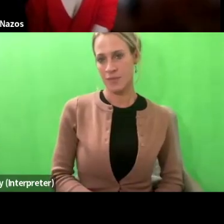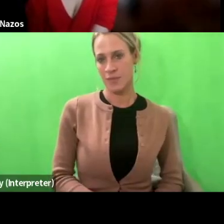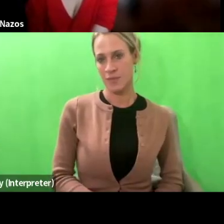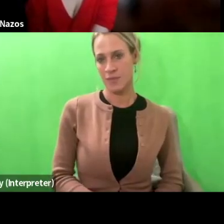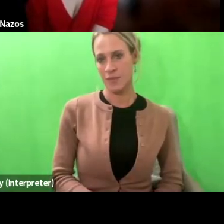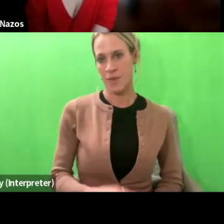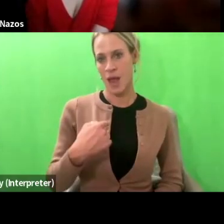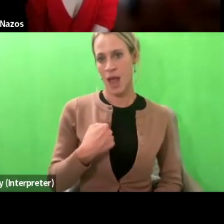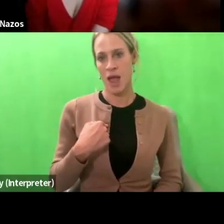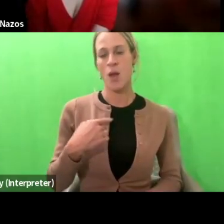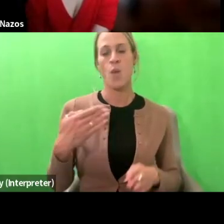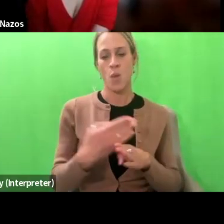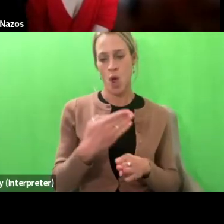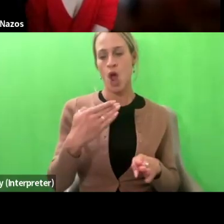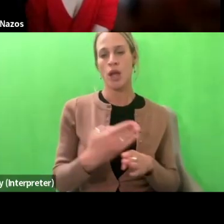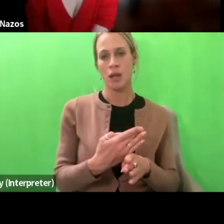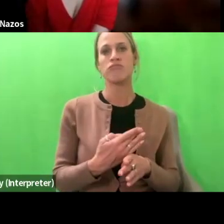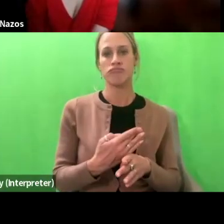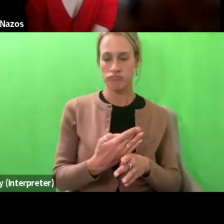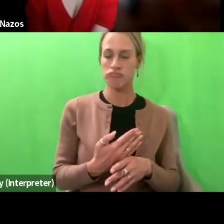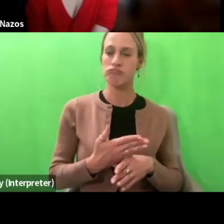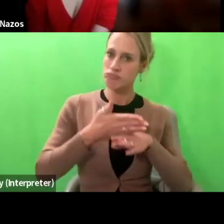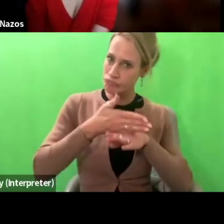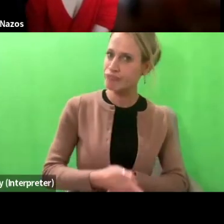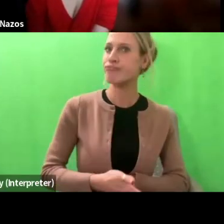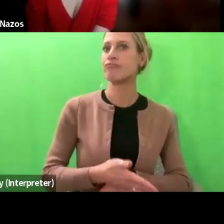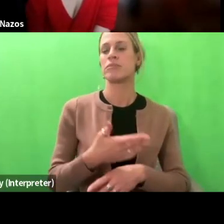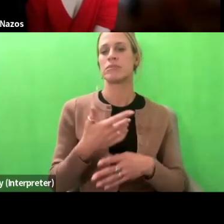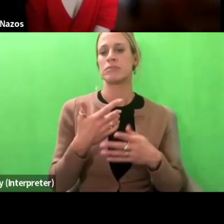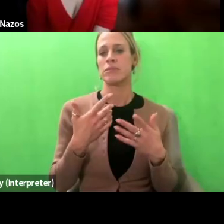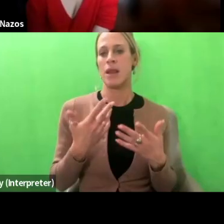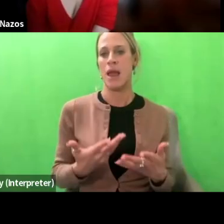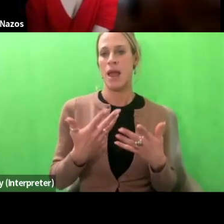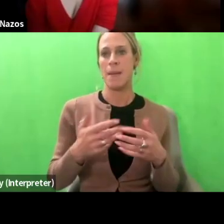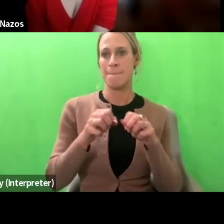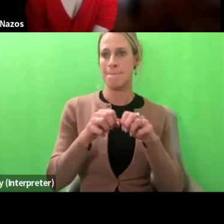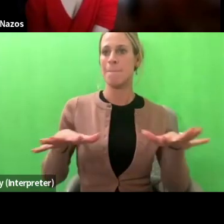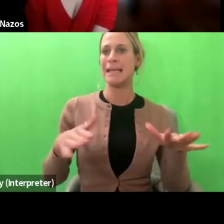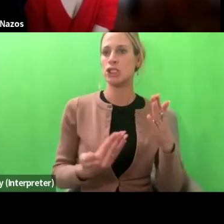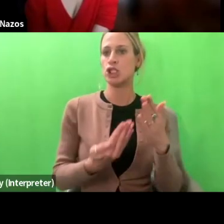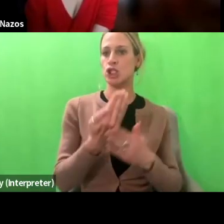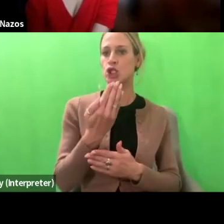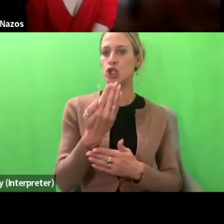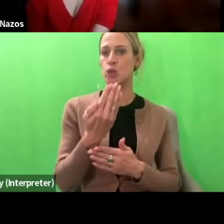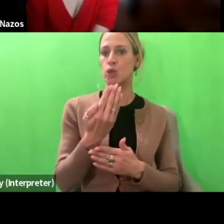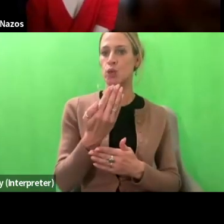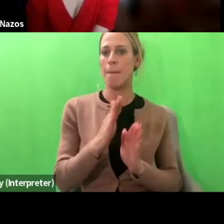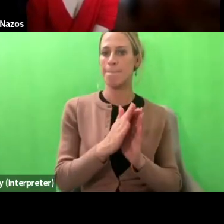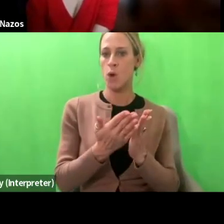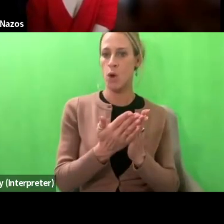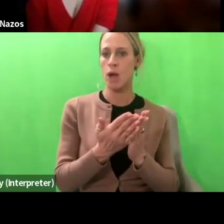active. I have to say that I'm about to publish a new collection, and